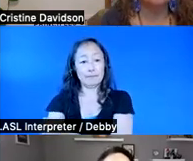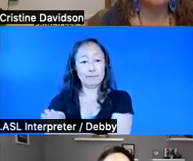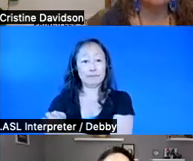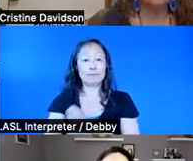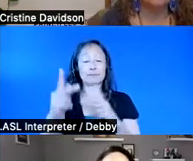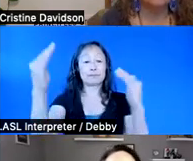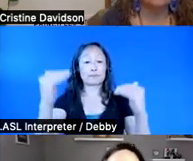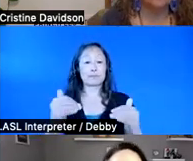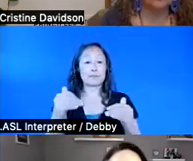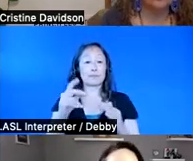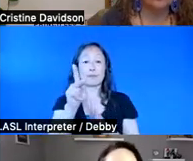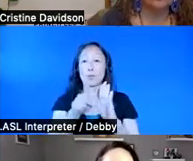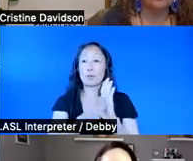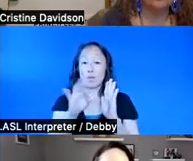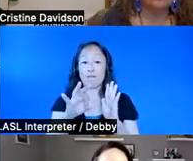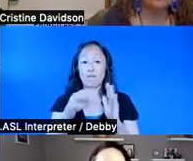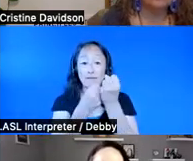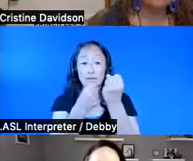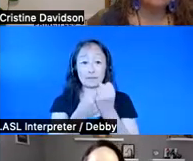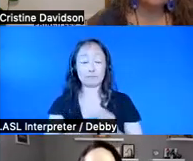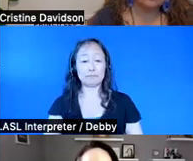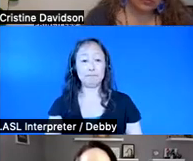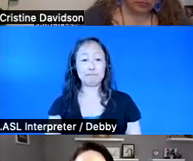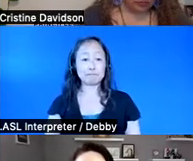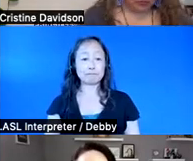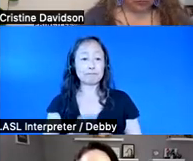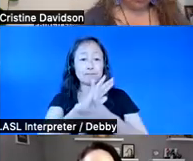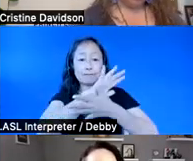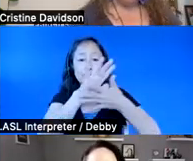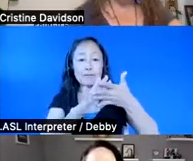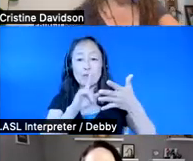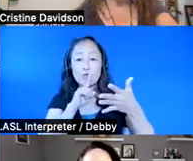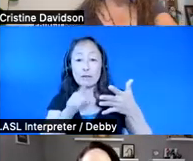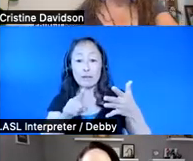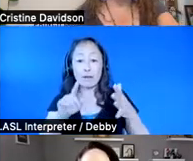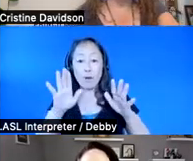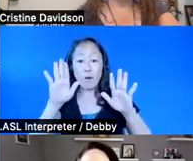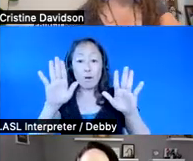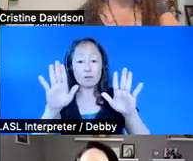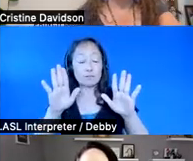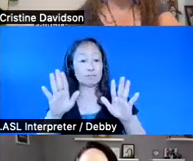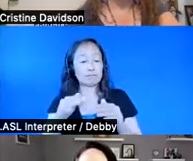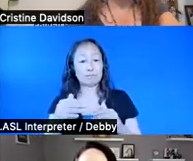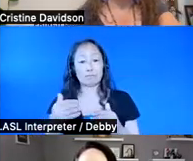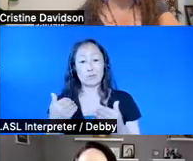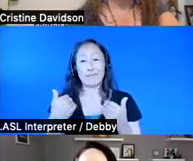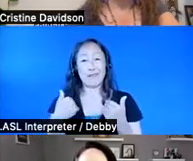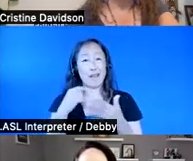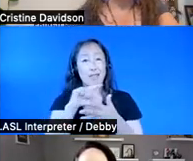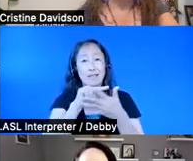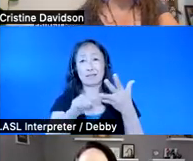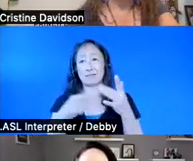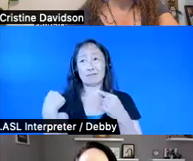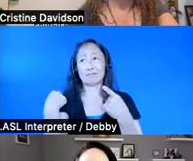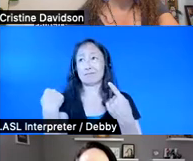Principles of advocacy, I think these are really awesome, and they've been around for decades and still